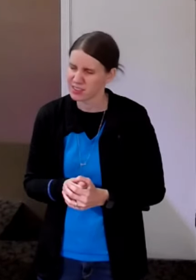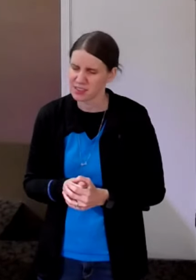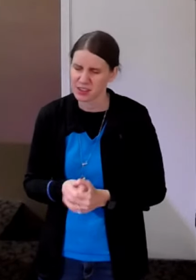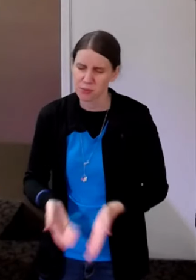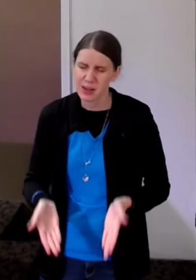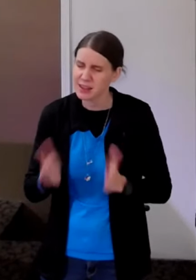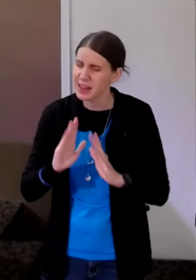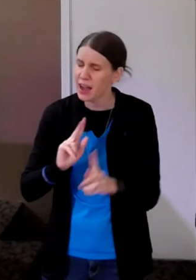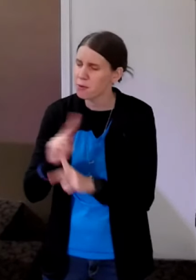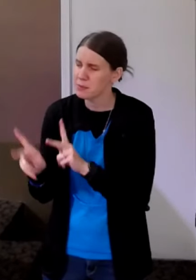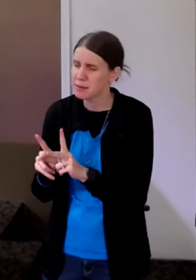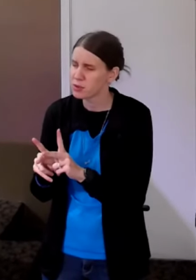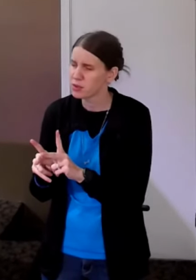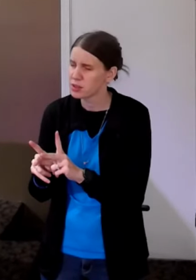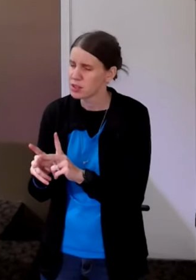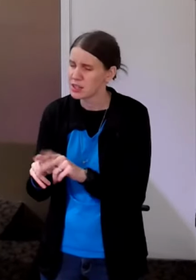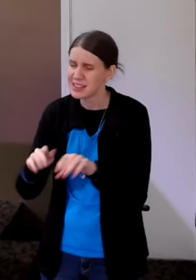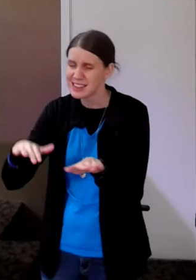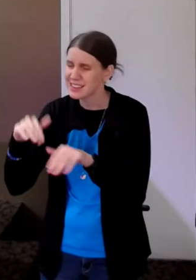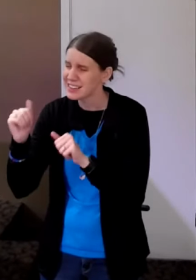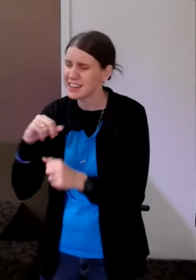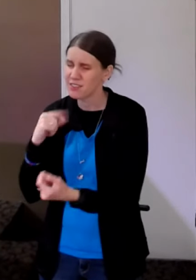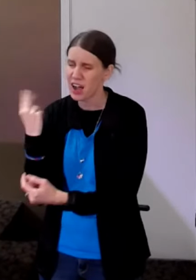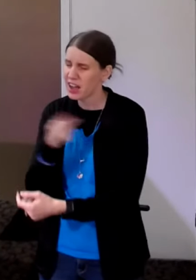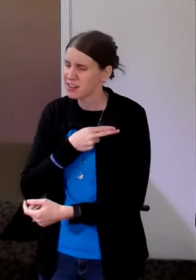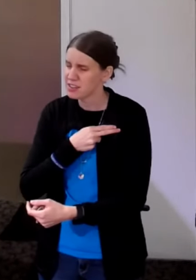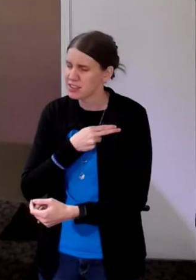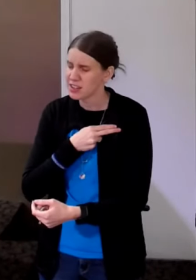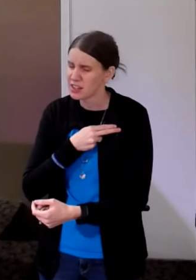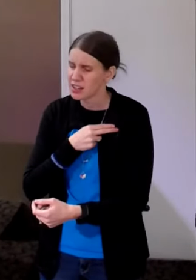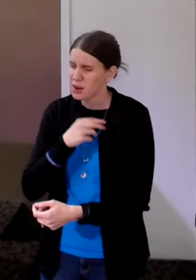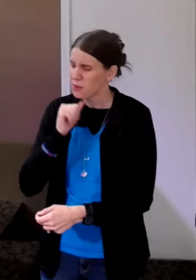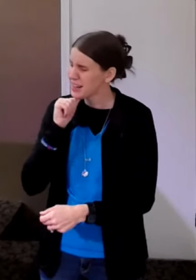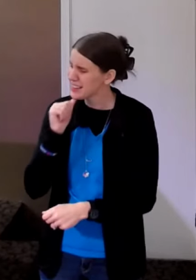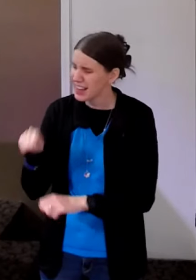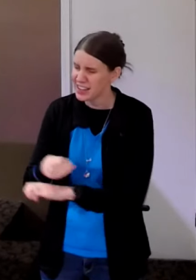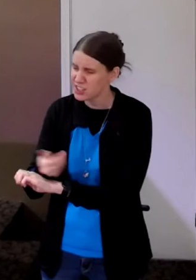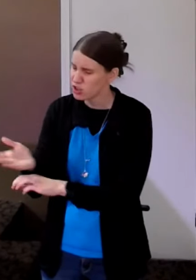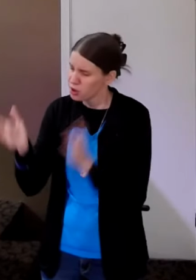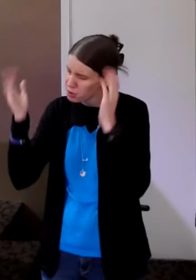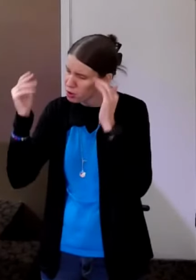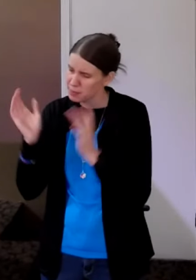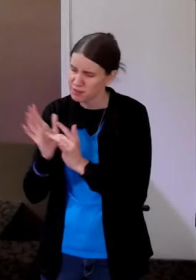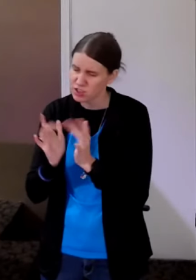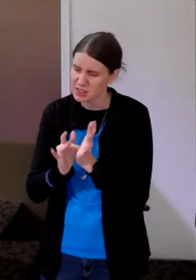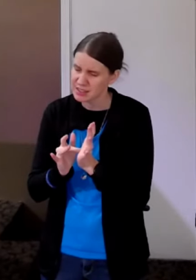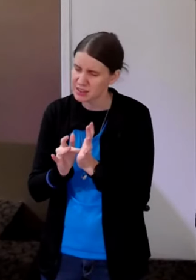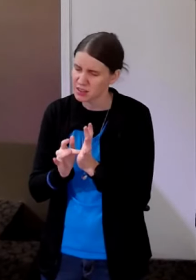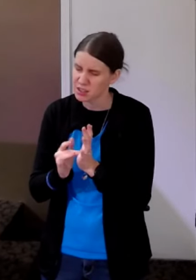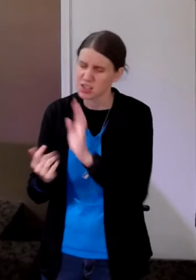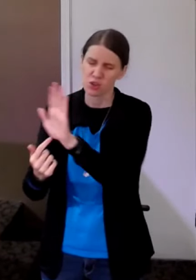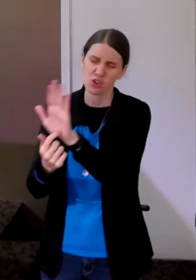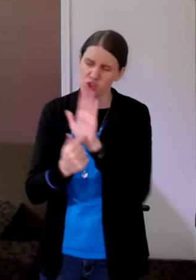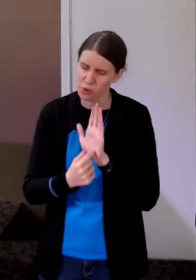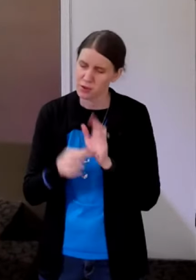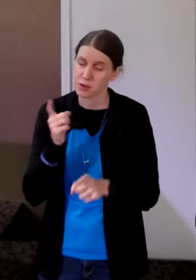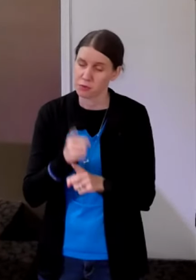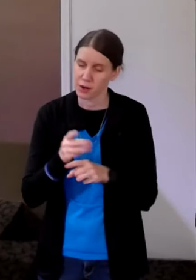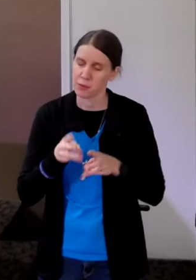go on without knowing you as Savior, without even sharing the hope of Jesus in their lives. Lord, show us the